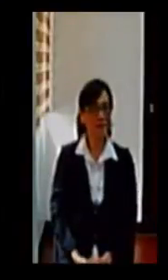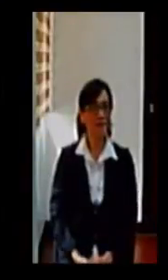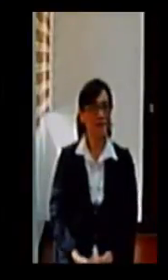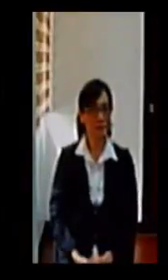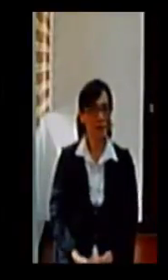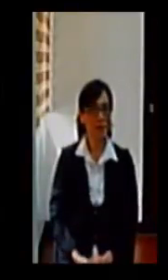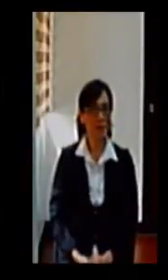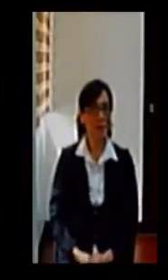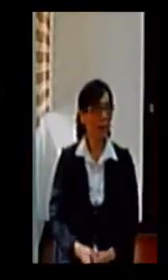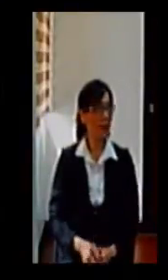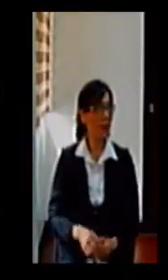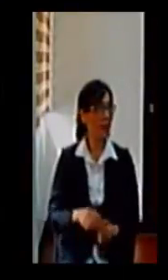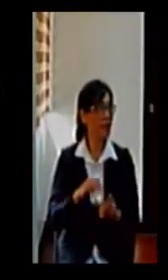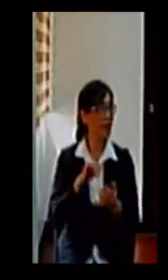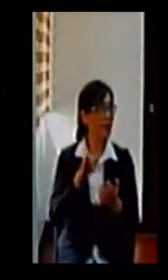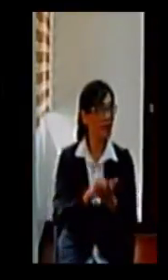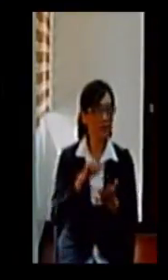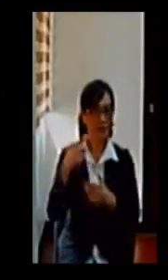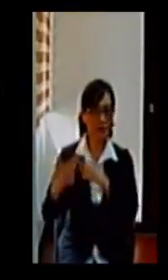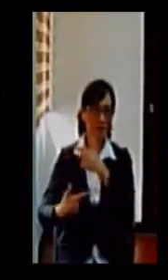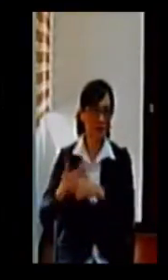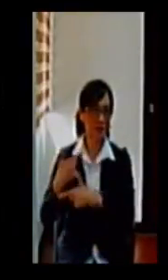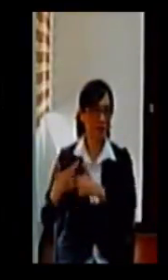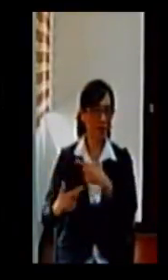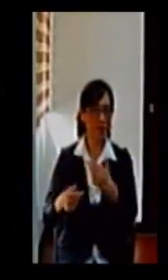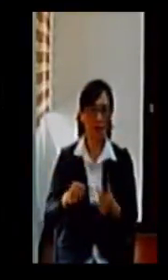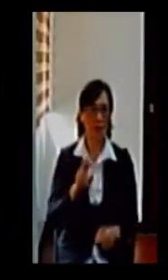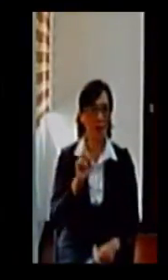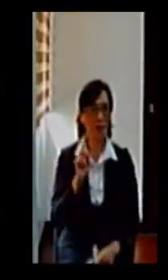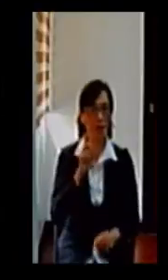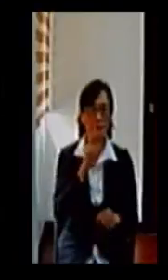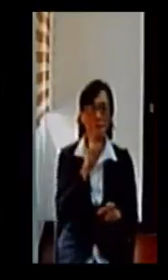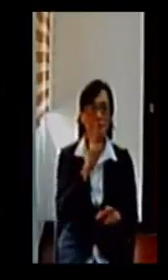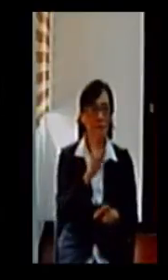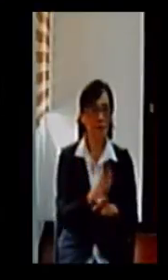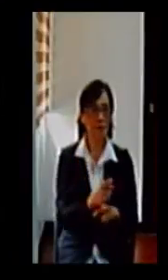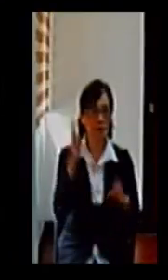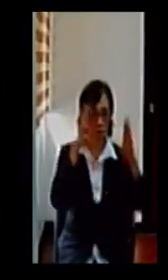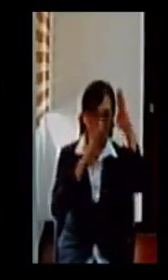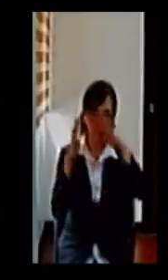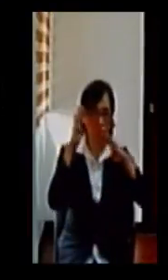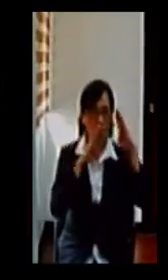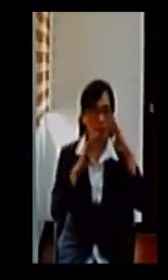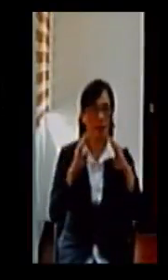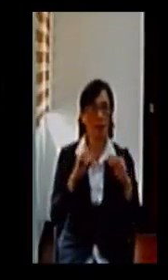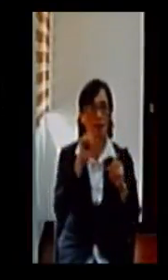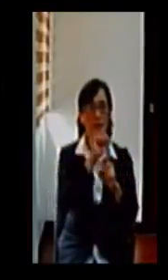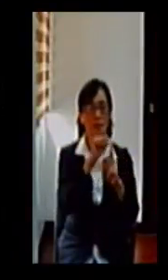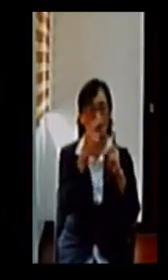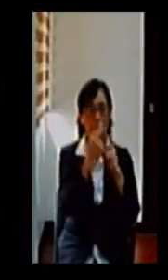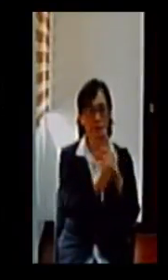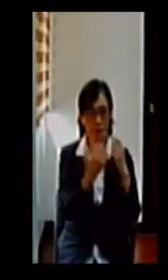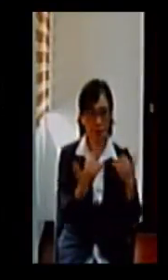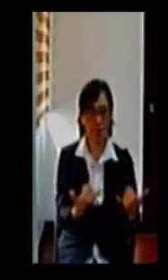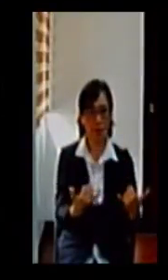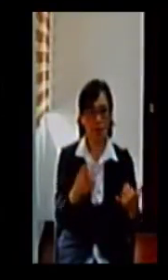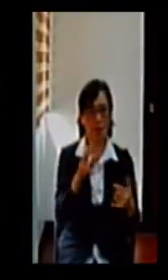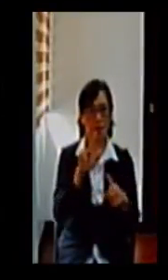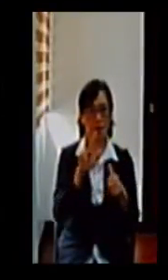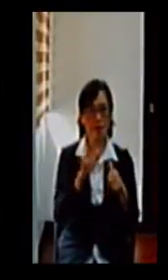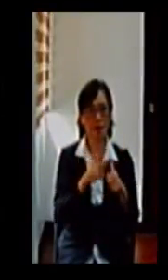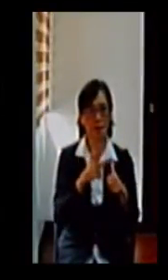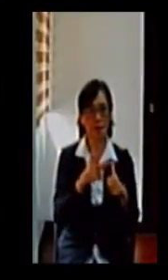That's my jam, my generation. Anyways, but really, it's the problem is we're in this situation now. The third sort